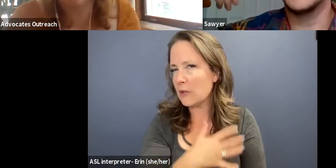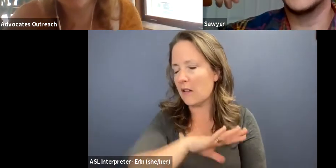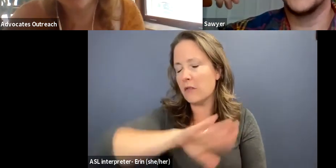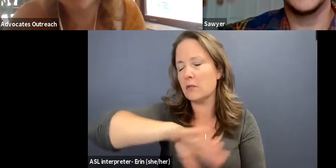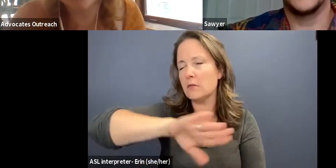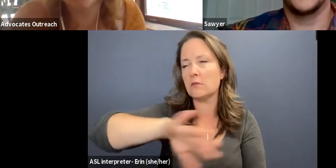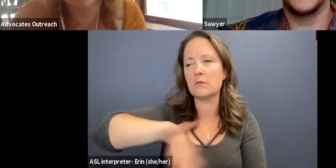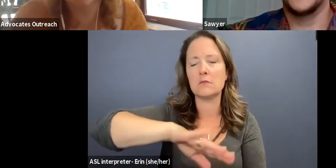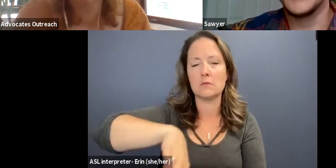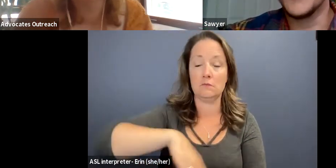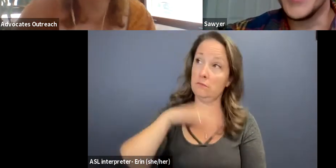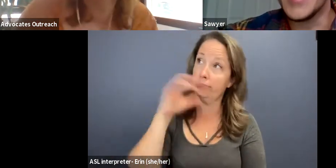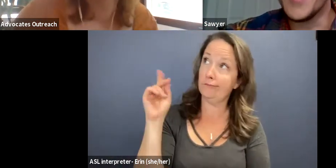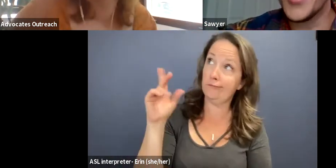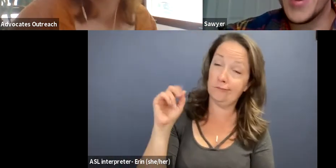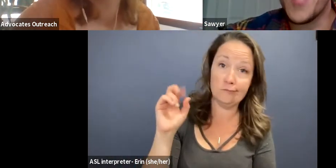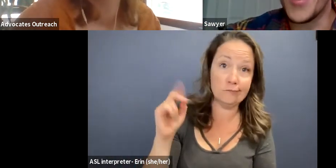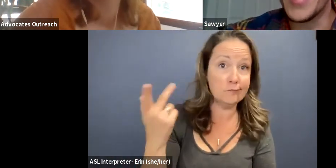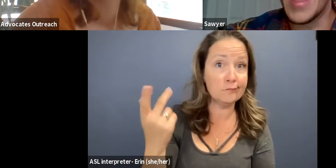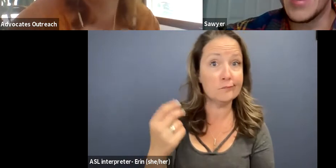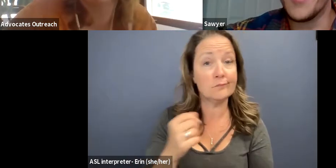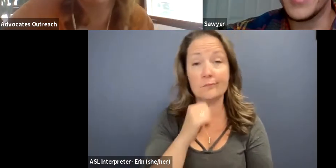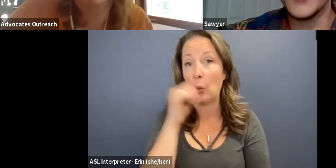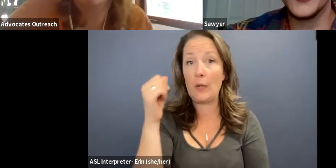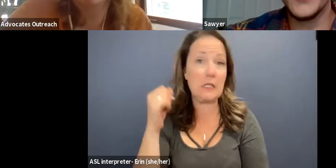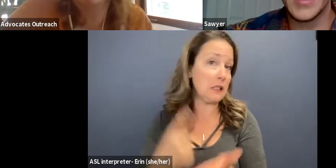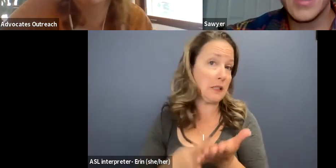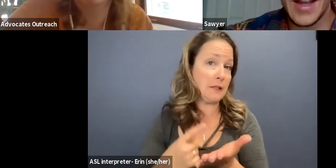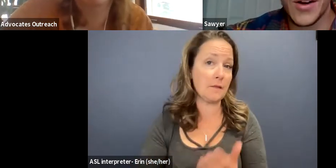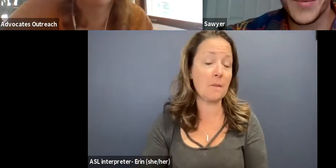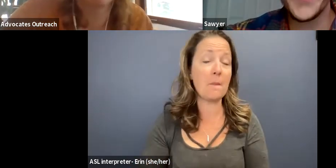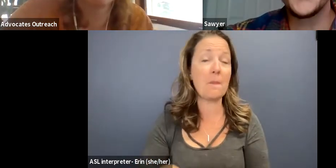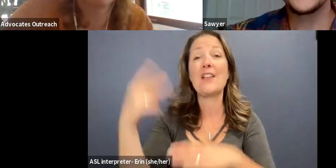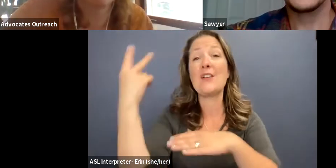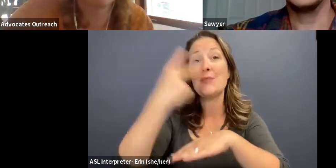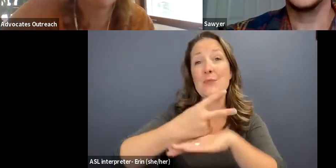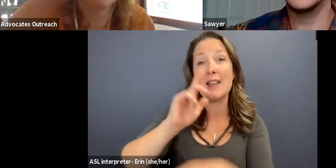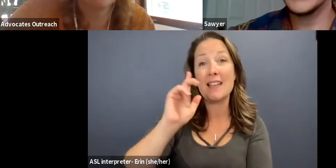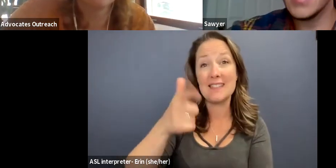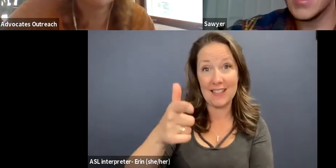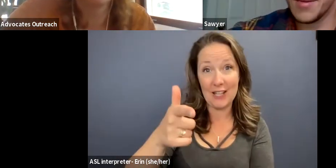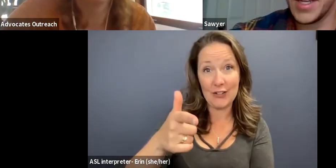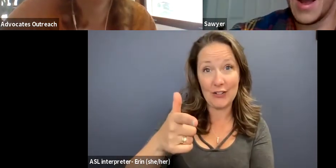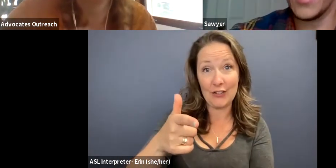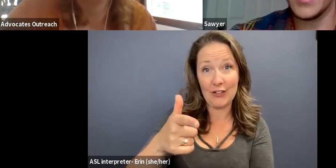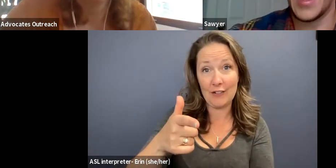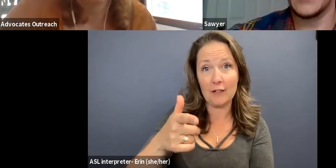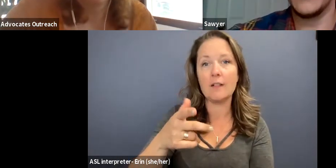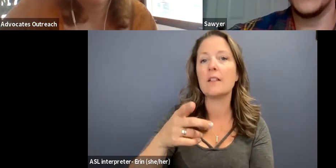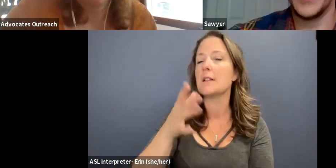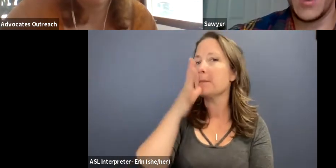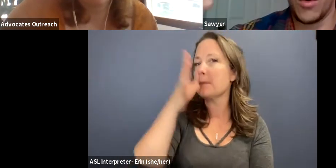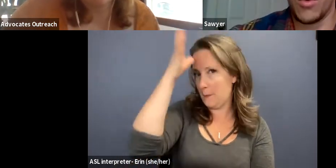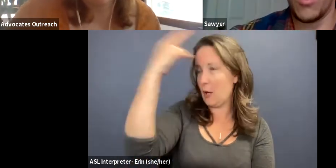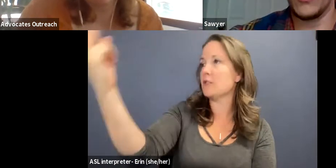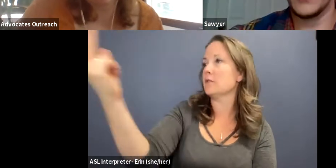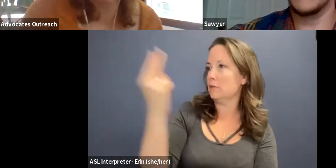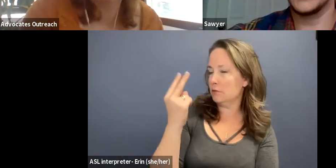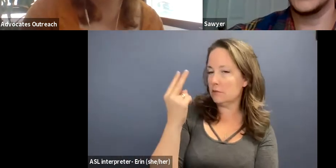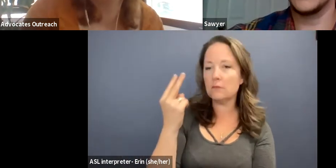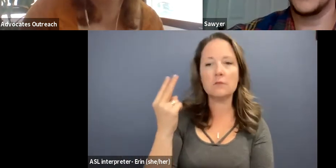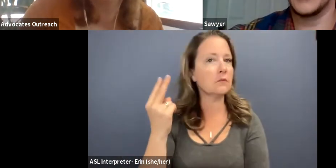pretty, maybe kind of self-explanatory, but just the idea that